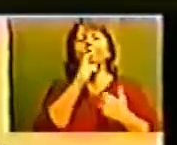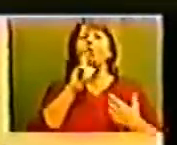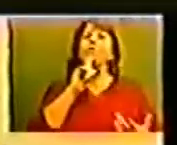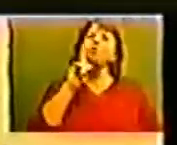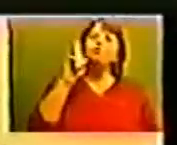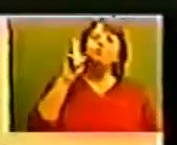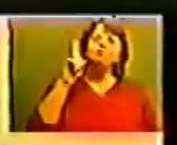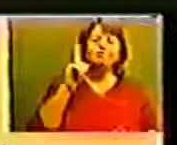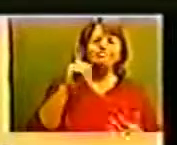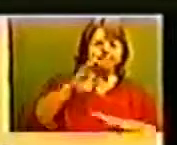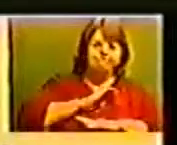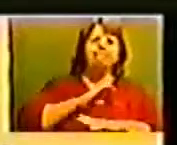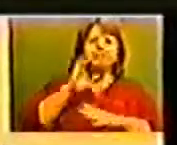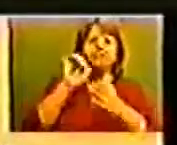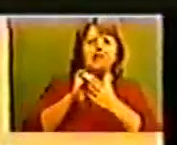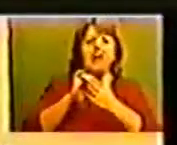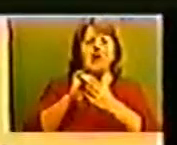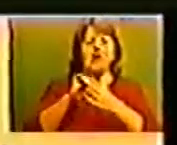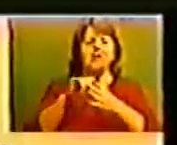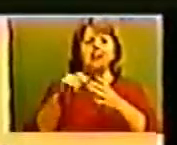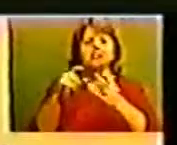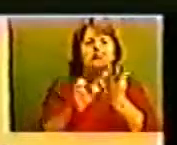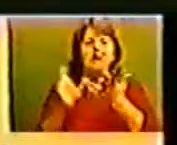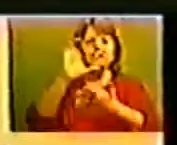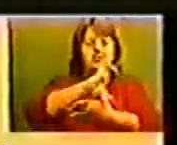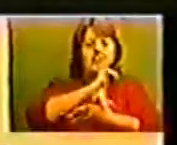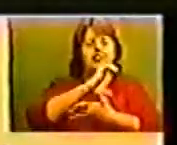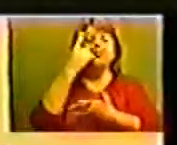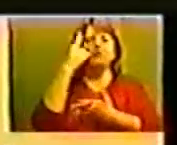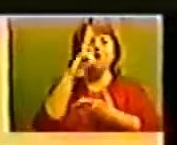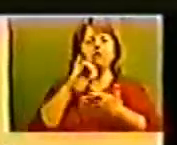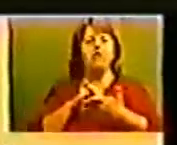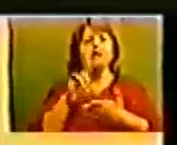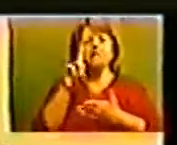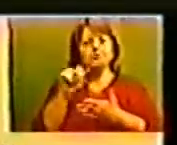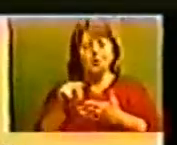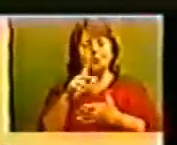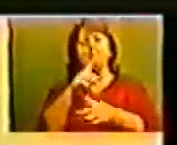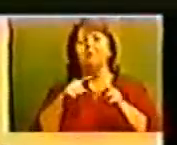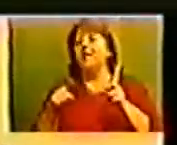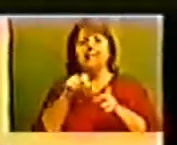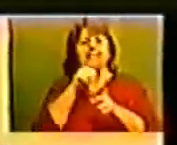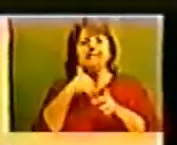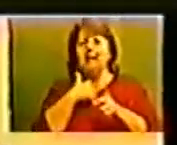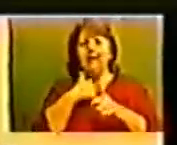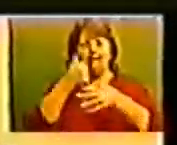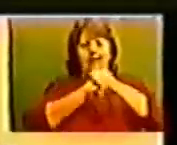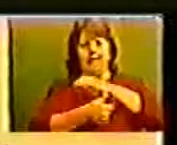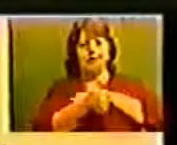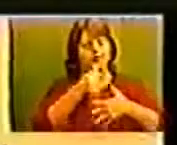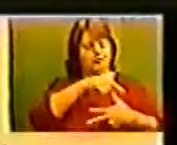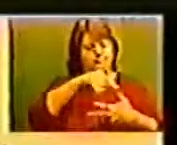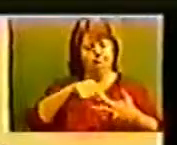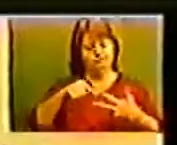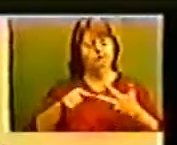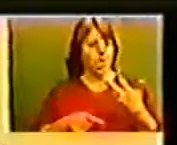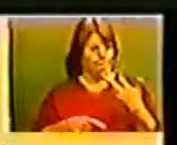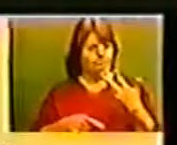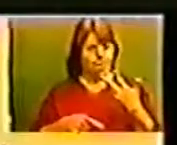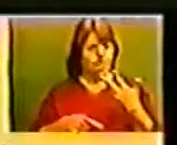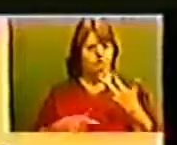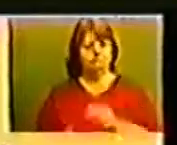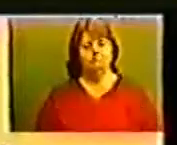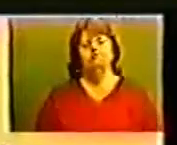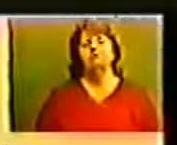meets criteria for attention deficit hyperactivity disorder, but does not fall specifically into one or the other